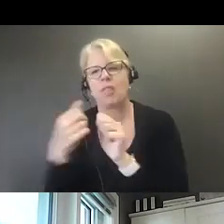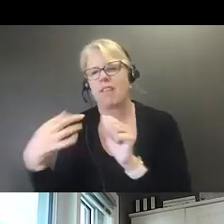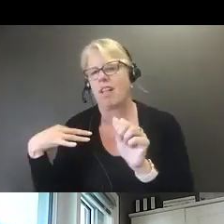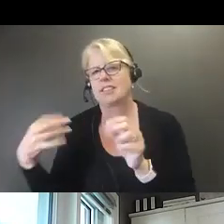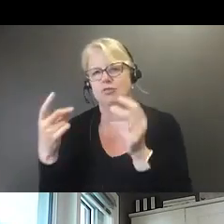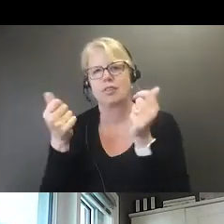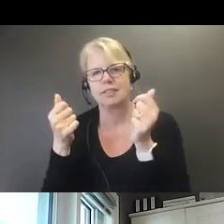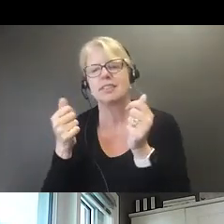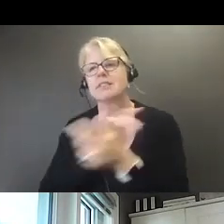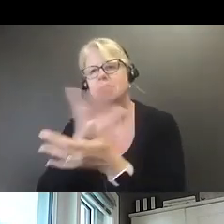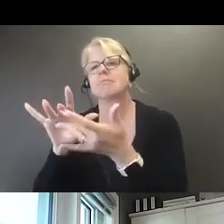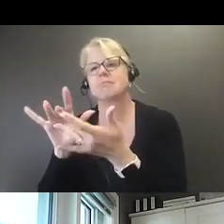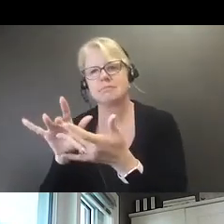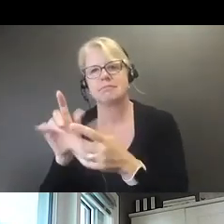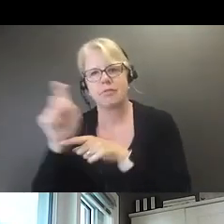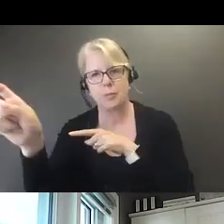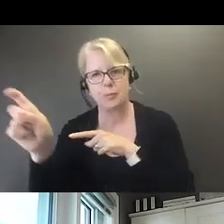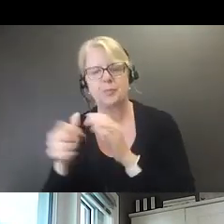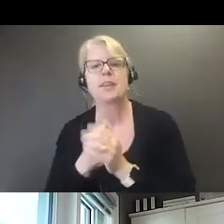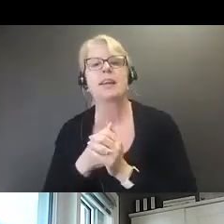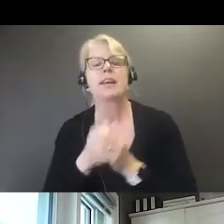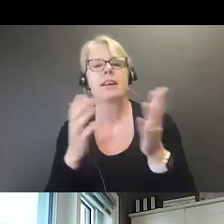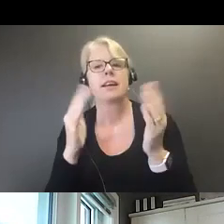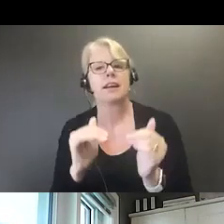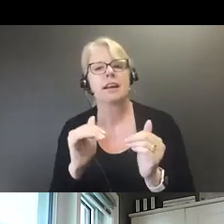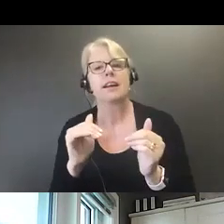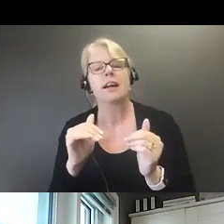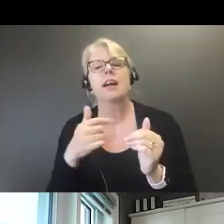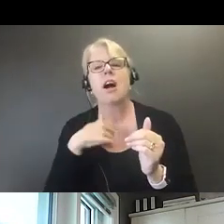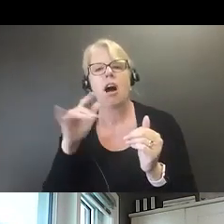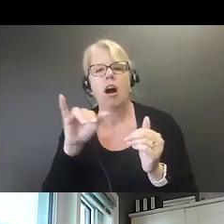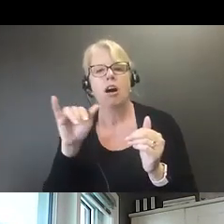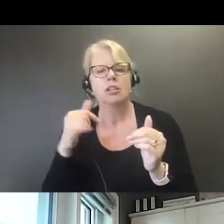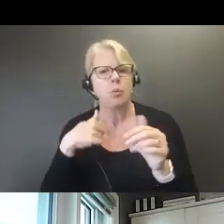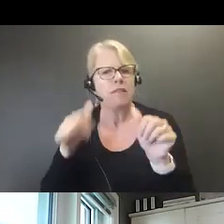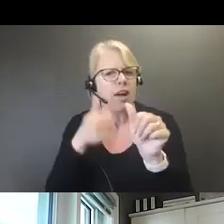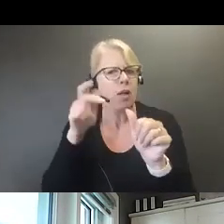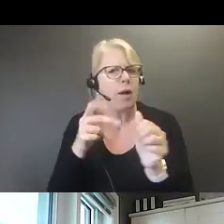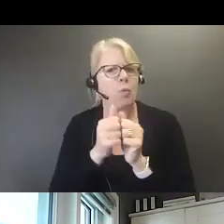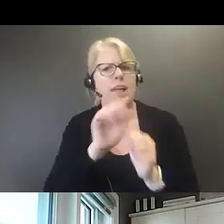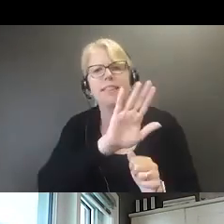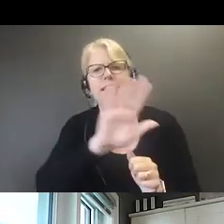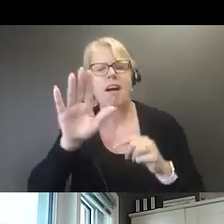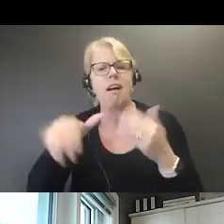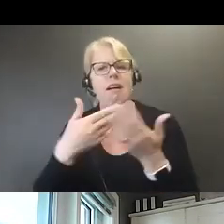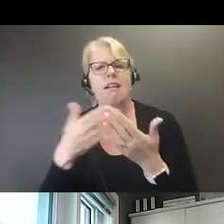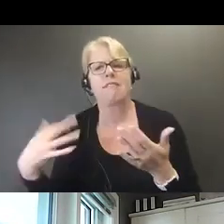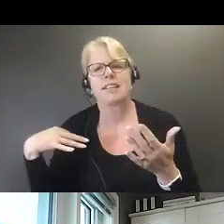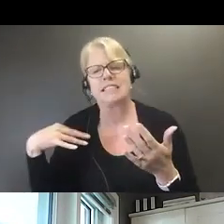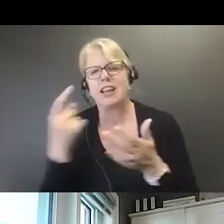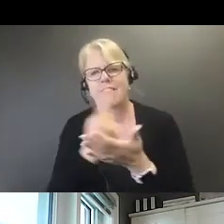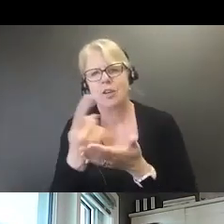volunteer to make the first call. We also keep up with our volunteers via weekly check-ins. This is